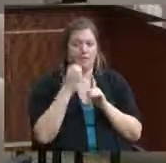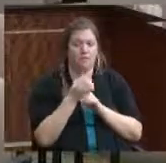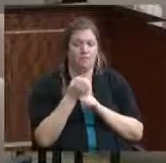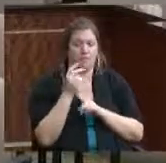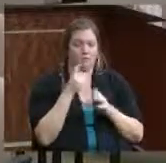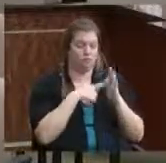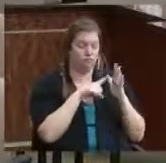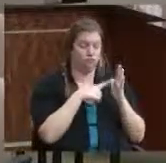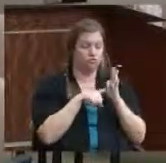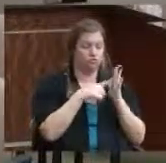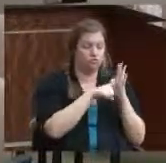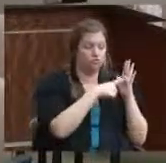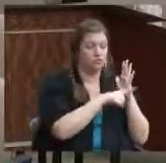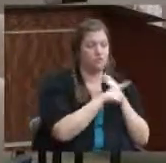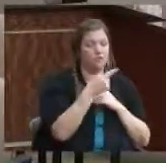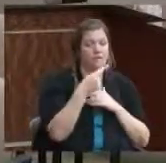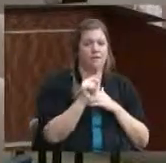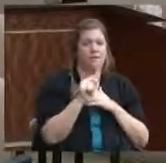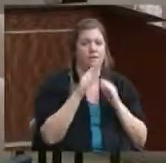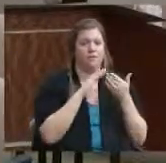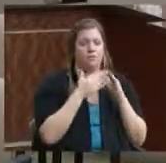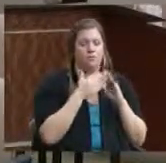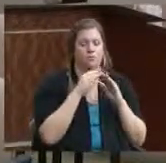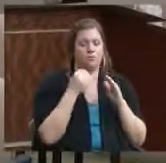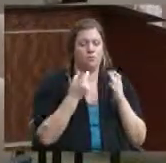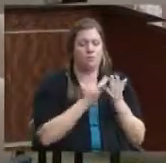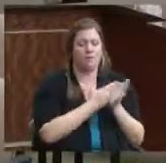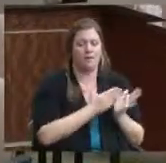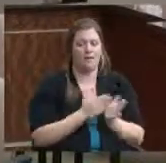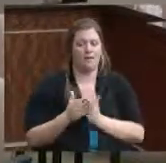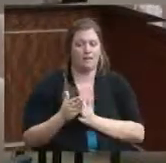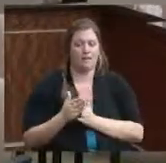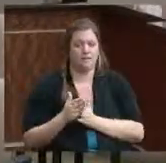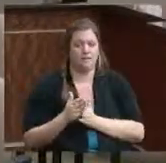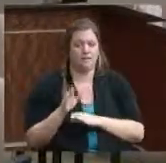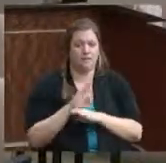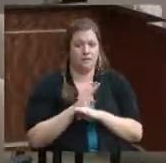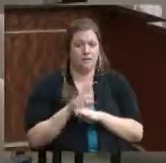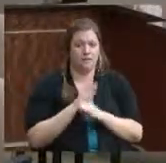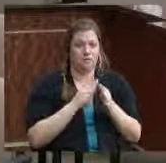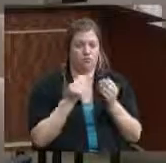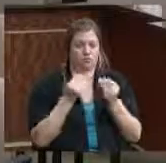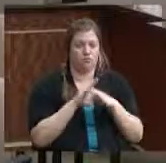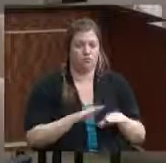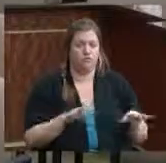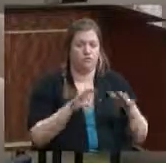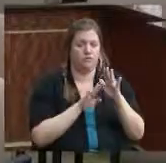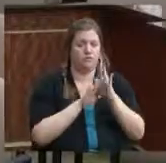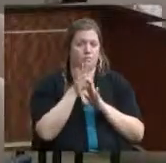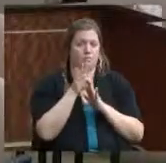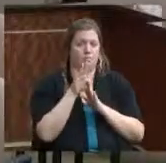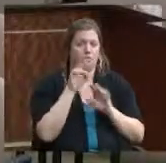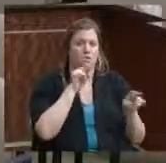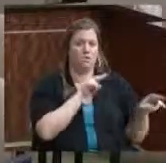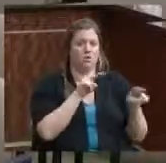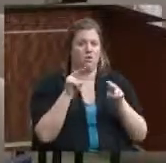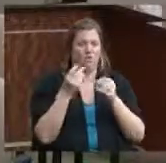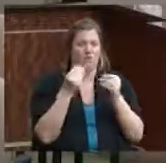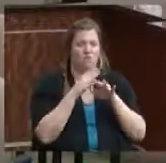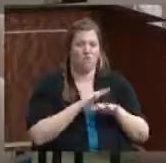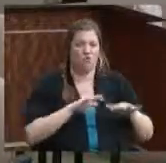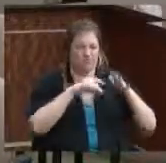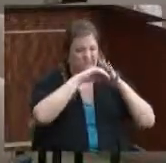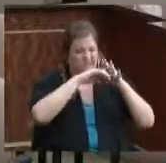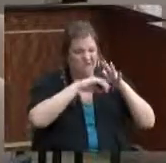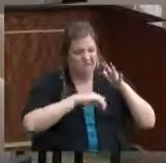audited the Community Planning and Business Services Department and reviewed their erosion and